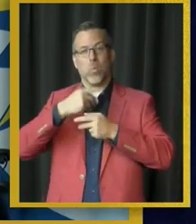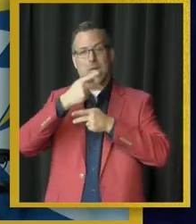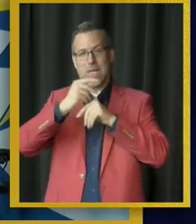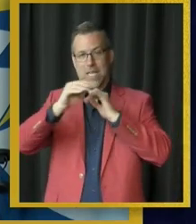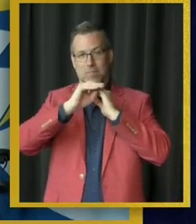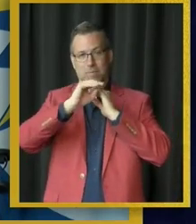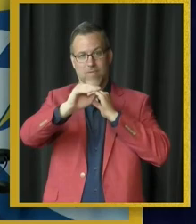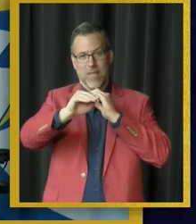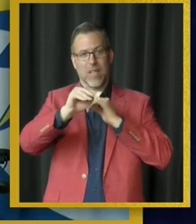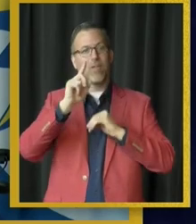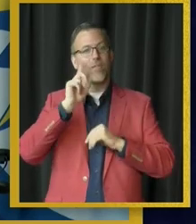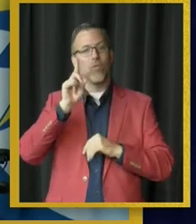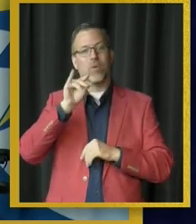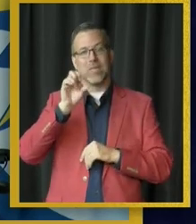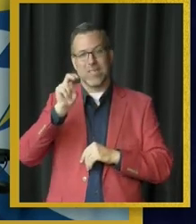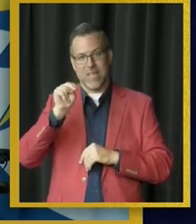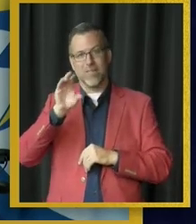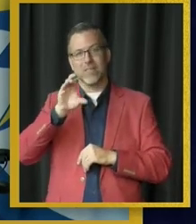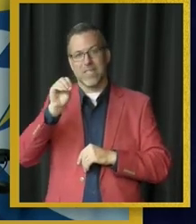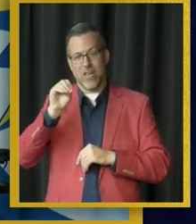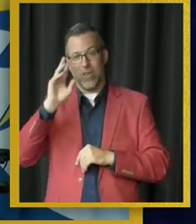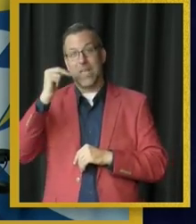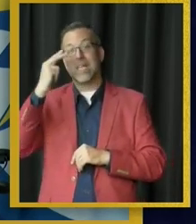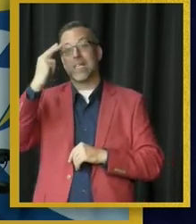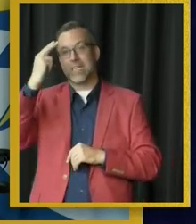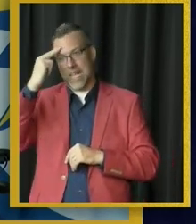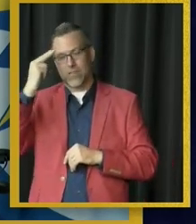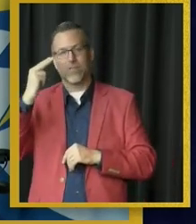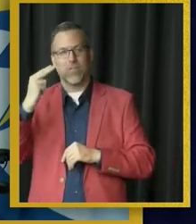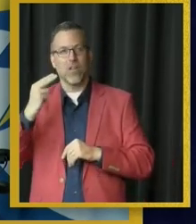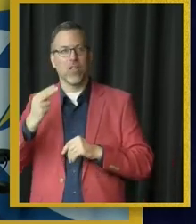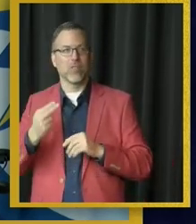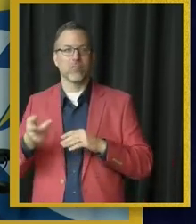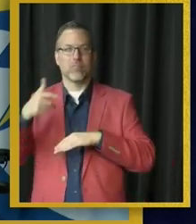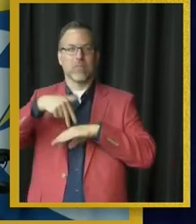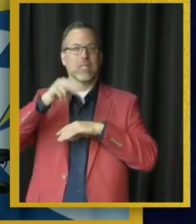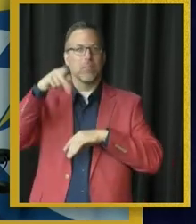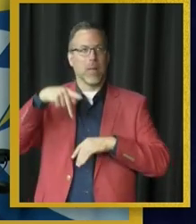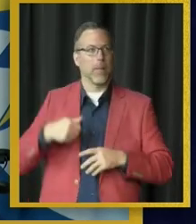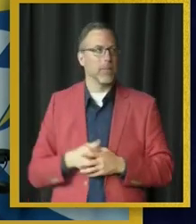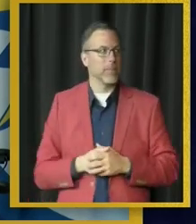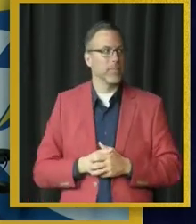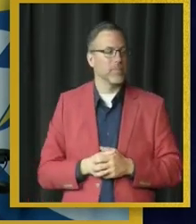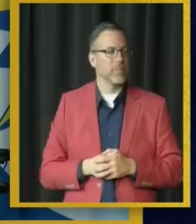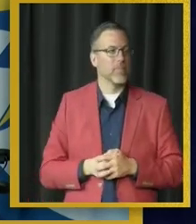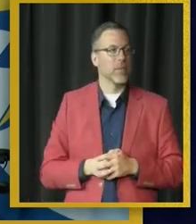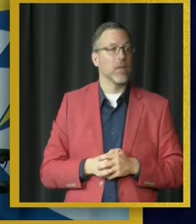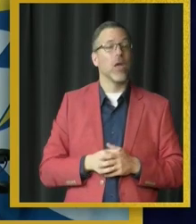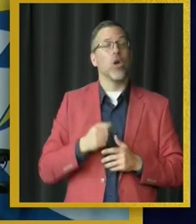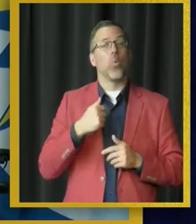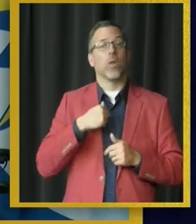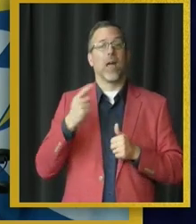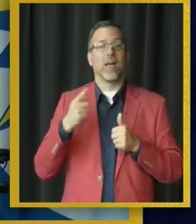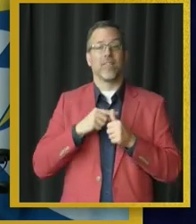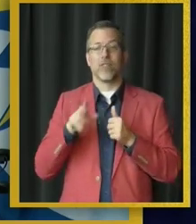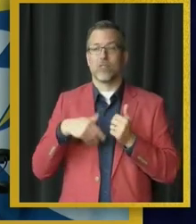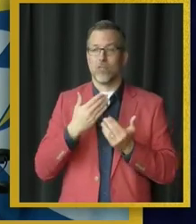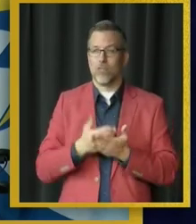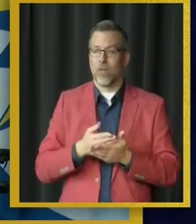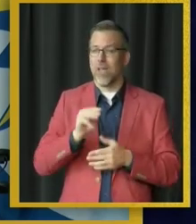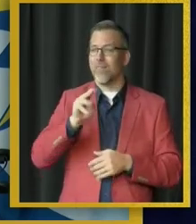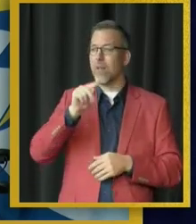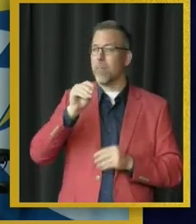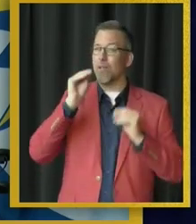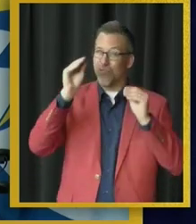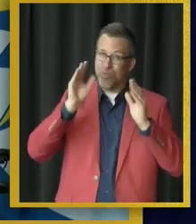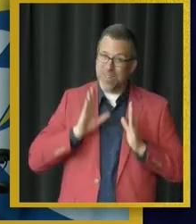to Davidson County. Nashville has stepped up. And as an example, when I came into office, Metro, a Metro teacher with